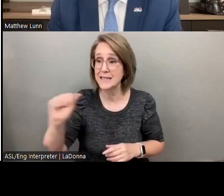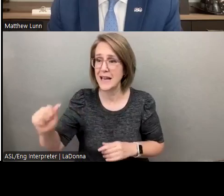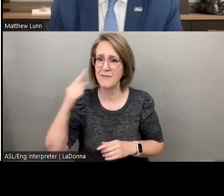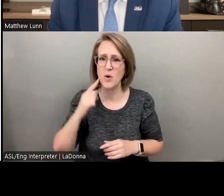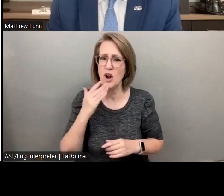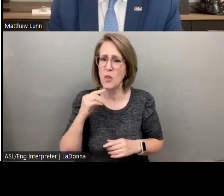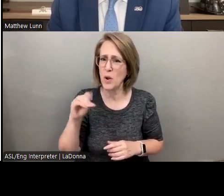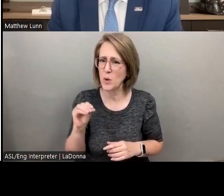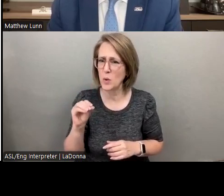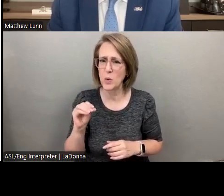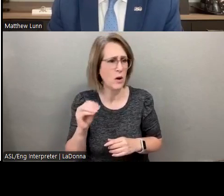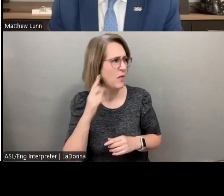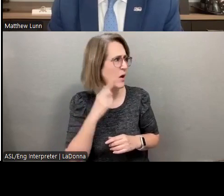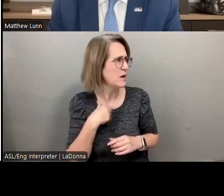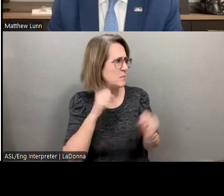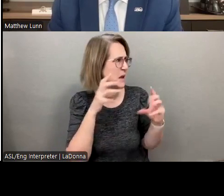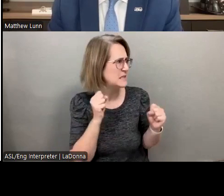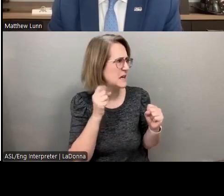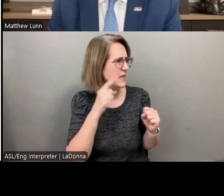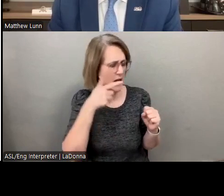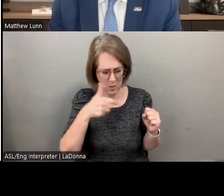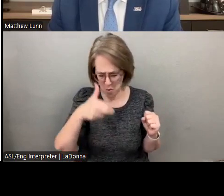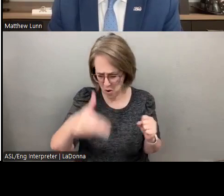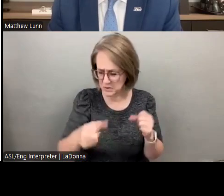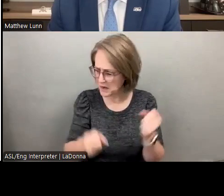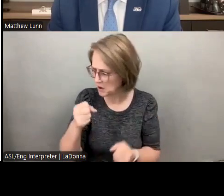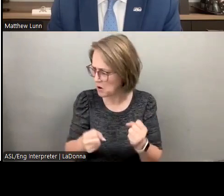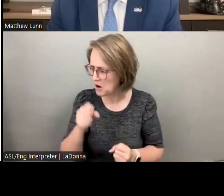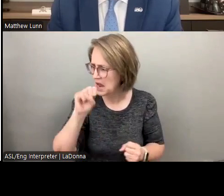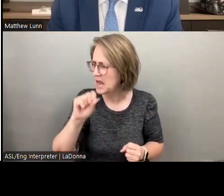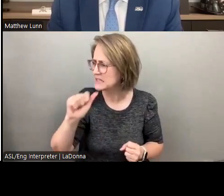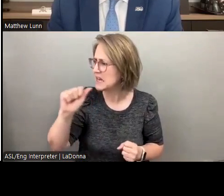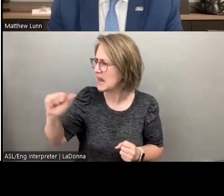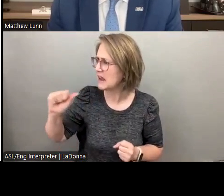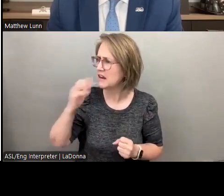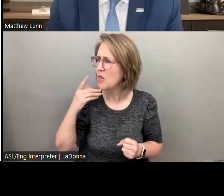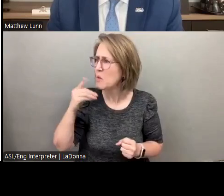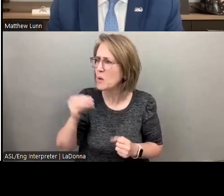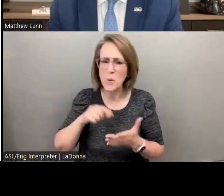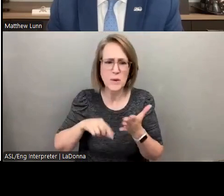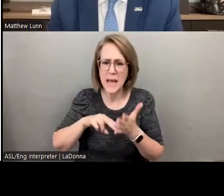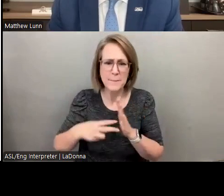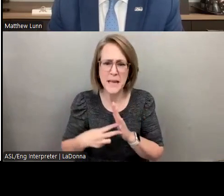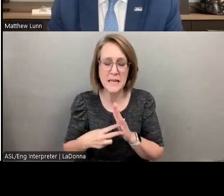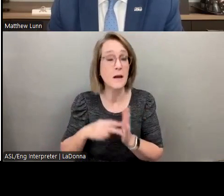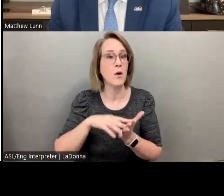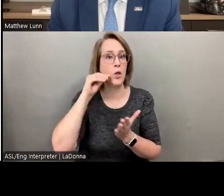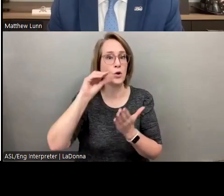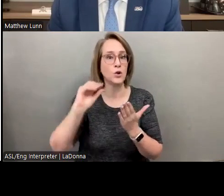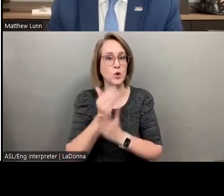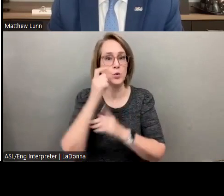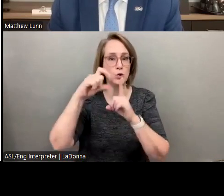And I thought, that's amazing. And I walked out to my car and I searched SAA Colorado and learned a new term that